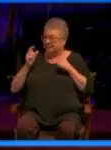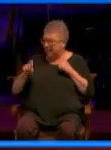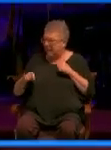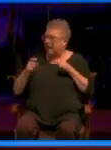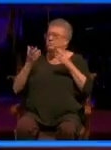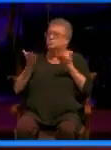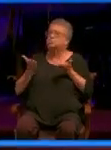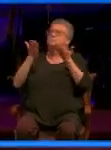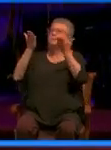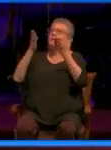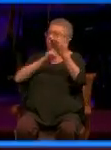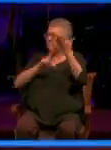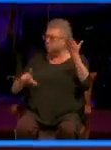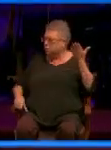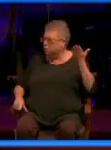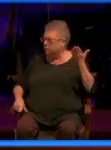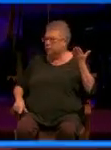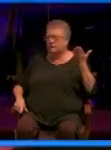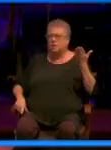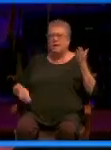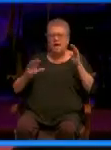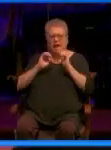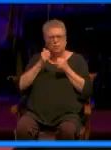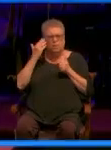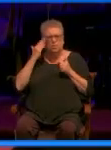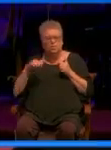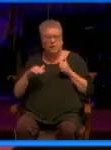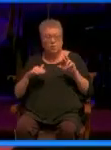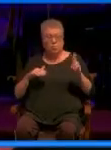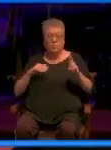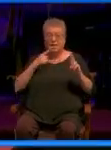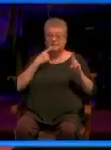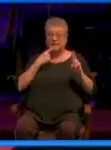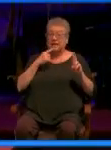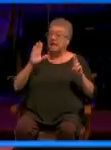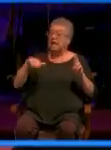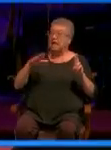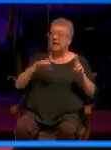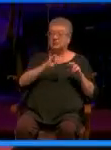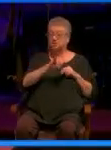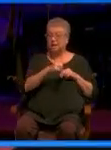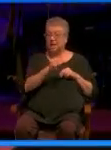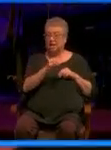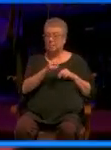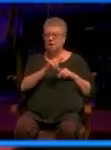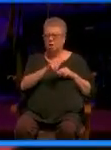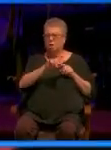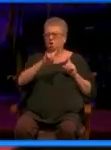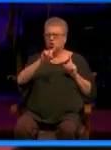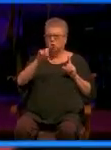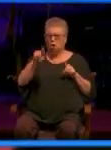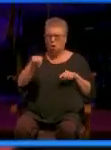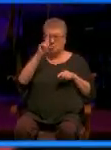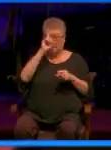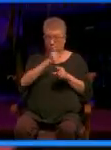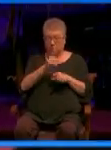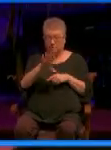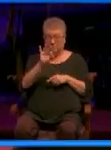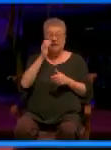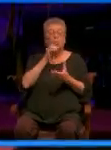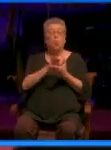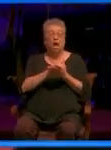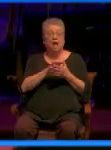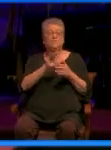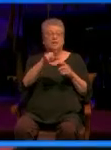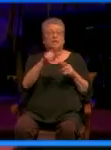know this? Because you know how Rebecca said, hey, Jacob, go over to my brother's, find a wife. I'll call